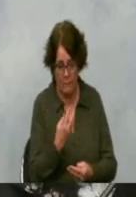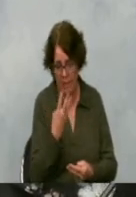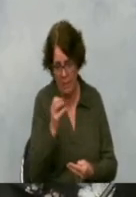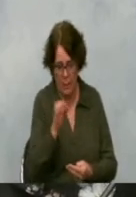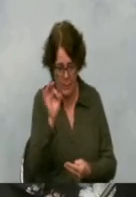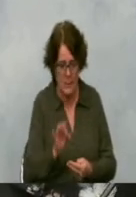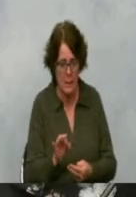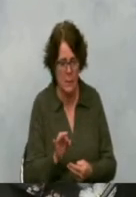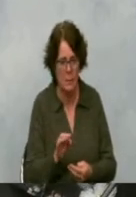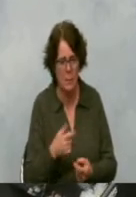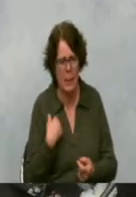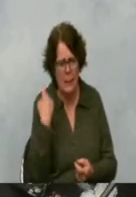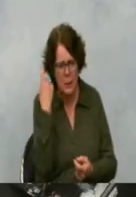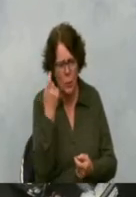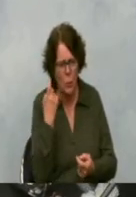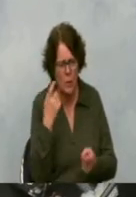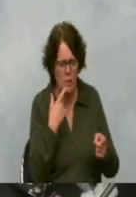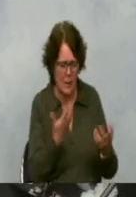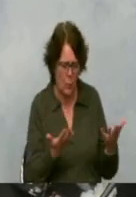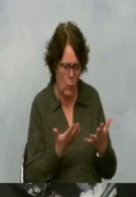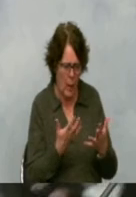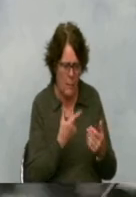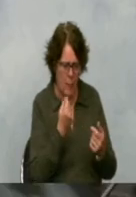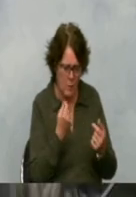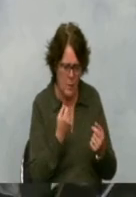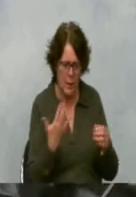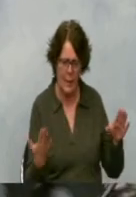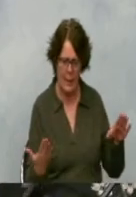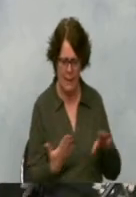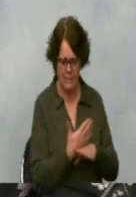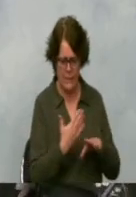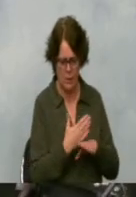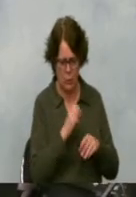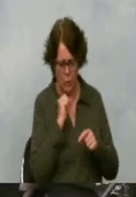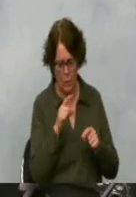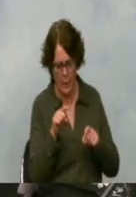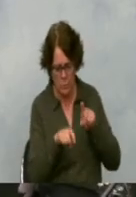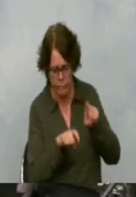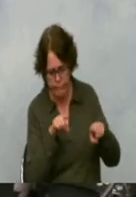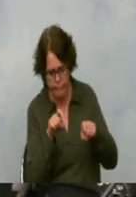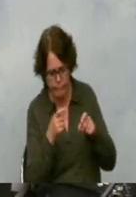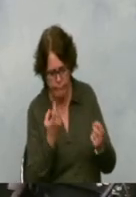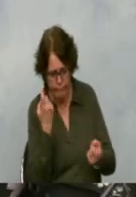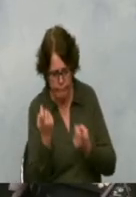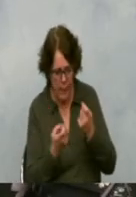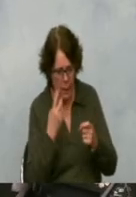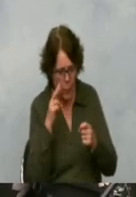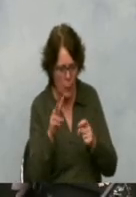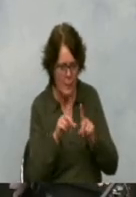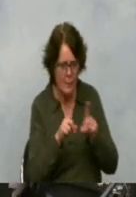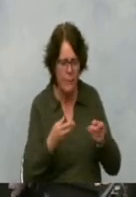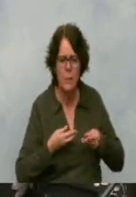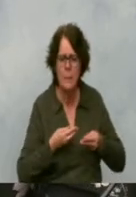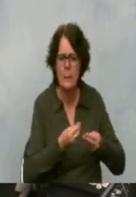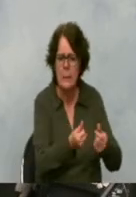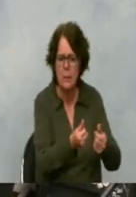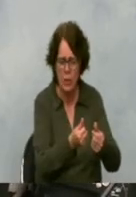But I just wondered, you've said where possible efficiencies will be sought through looking at different materials that can be